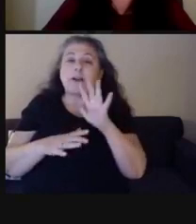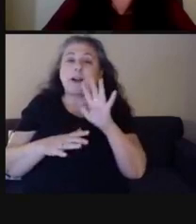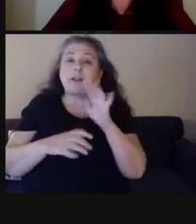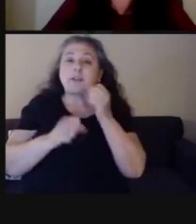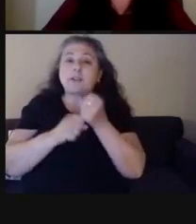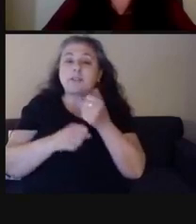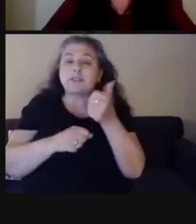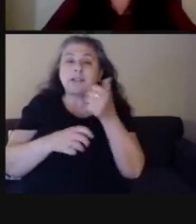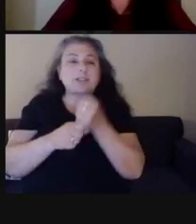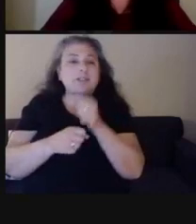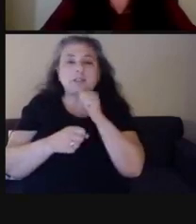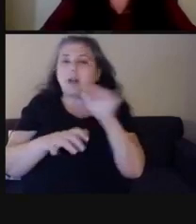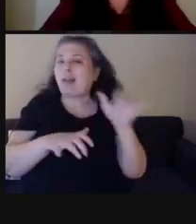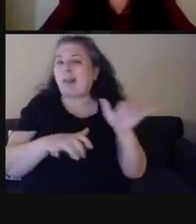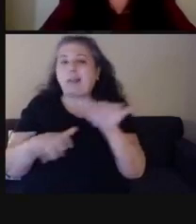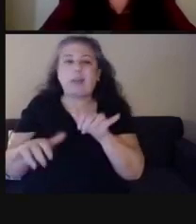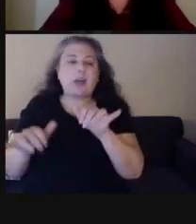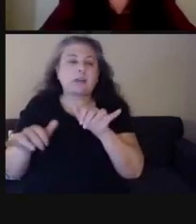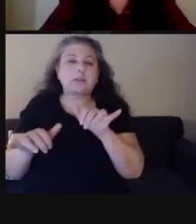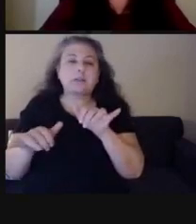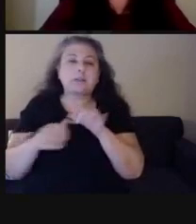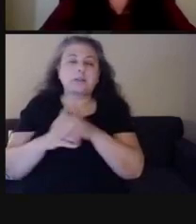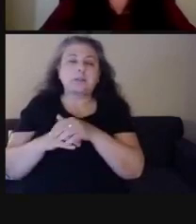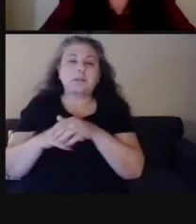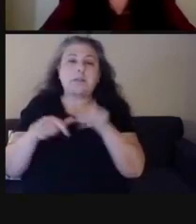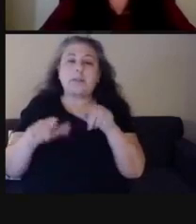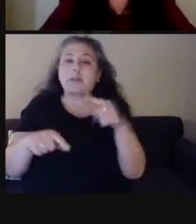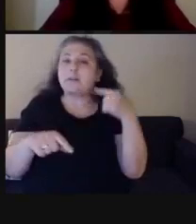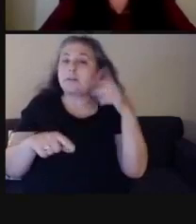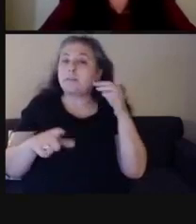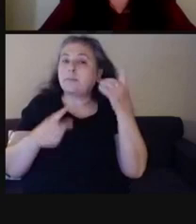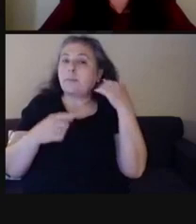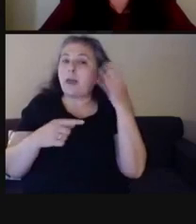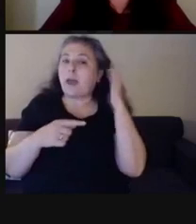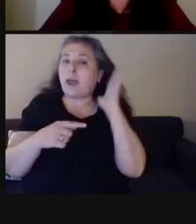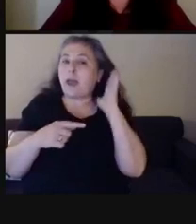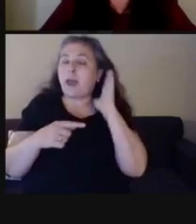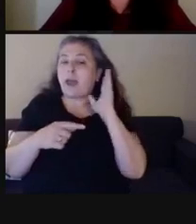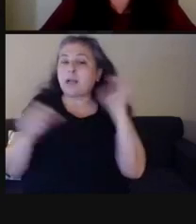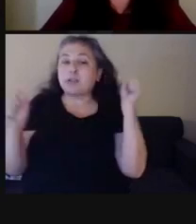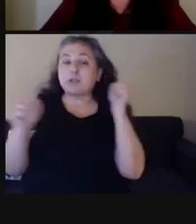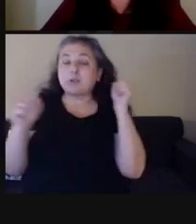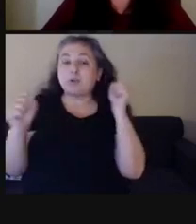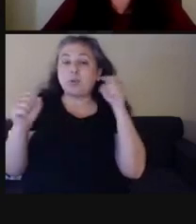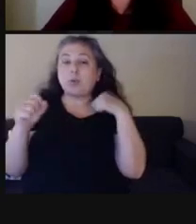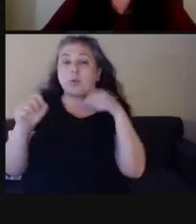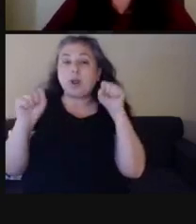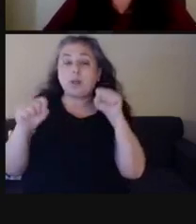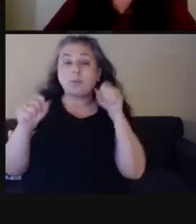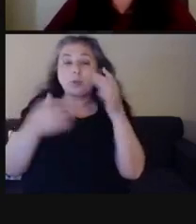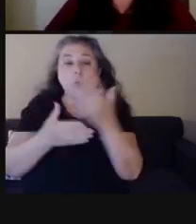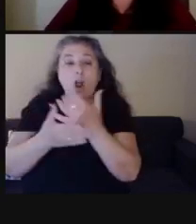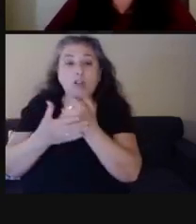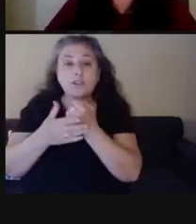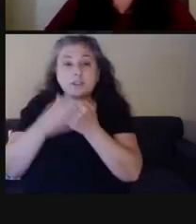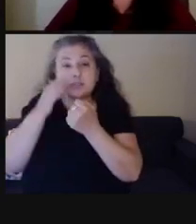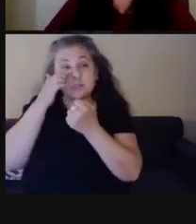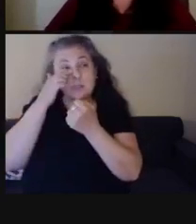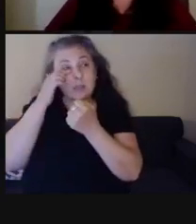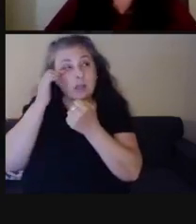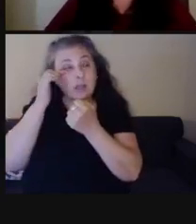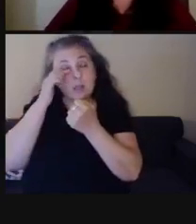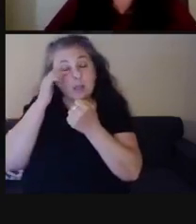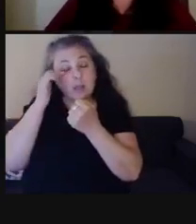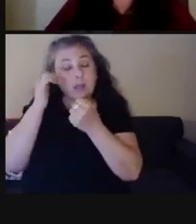it wasn't like that. This past winter, we were able to harvest